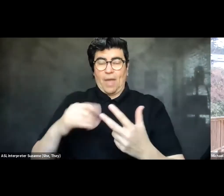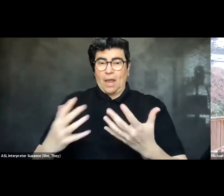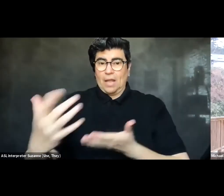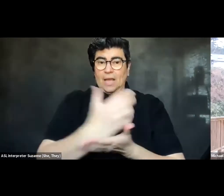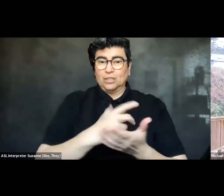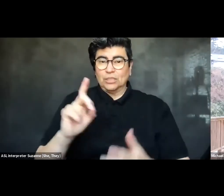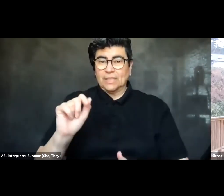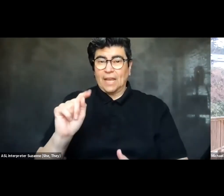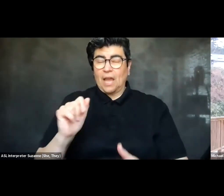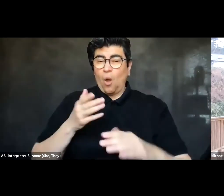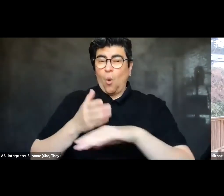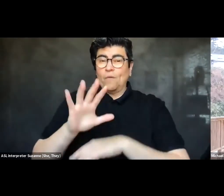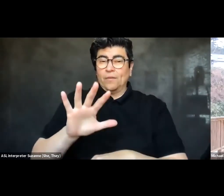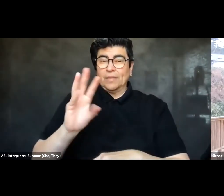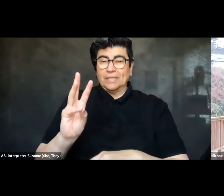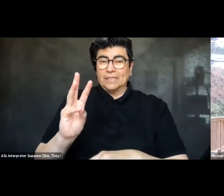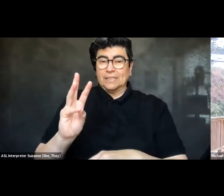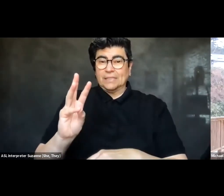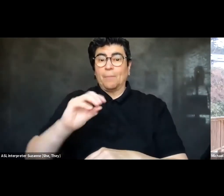over 56% of our